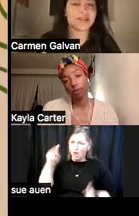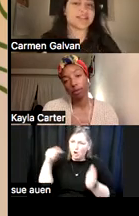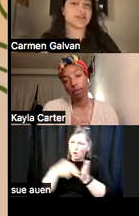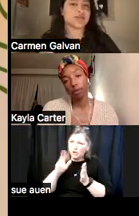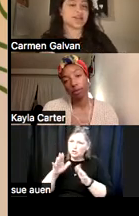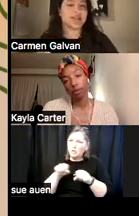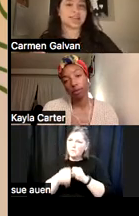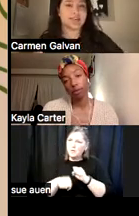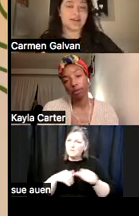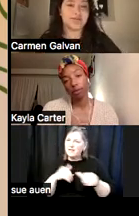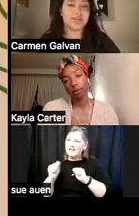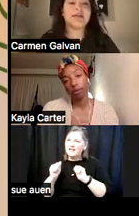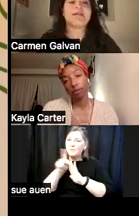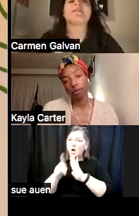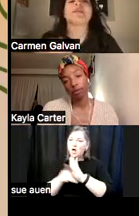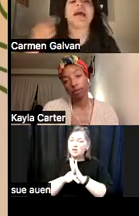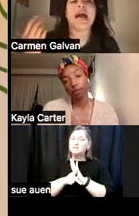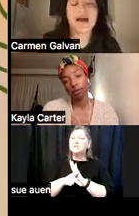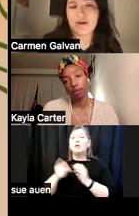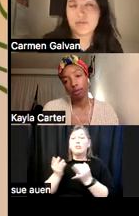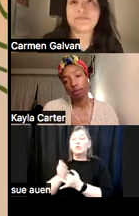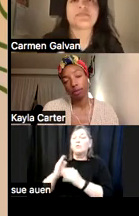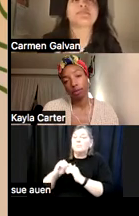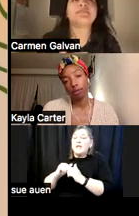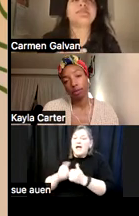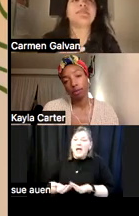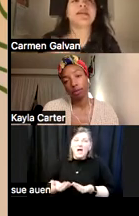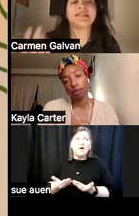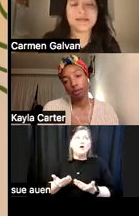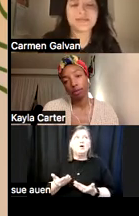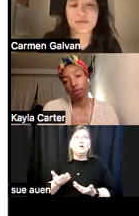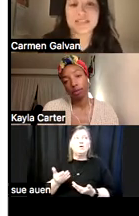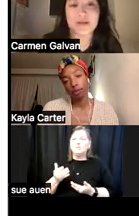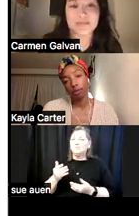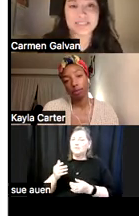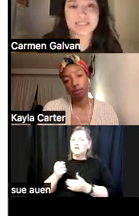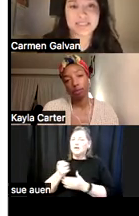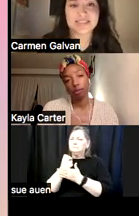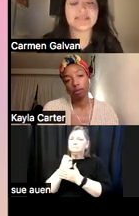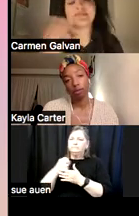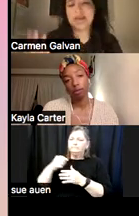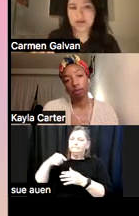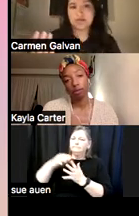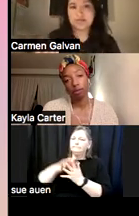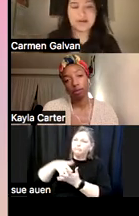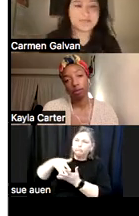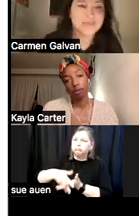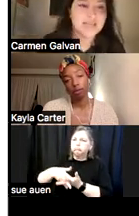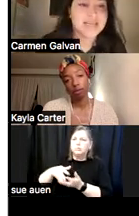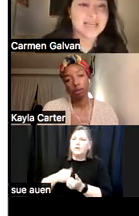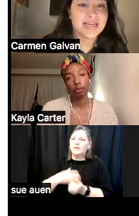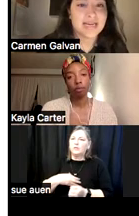leave policy through the lens of how steeped in white supremacy is this, and go from